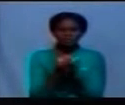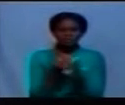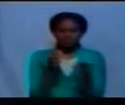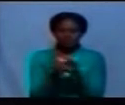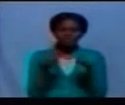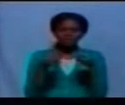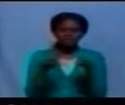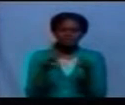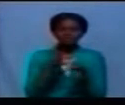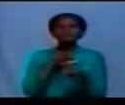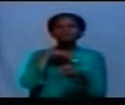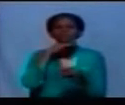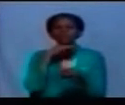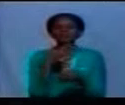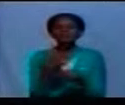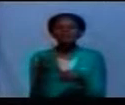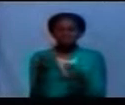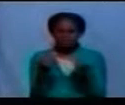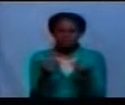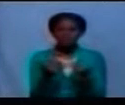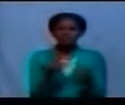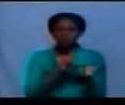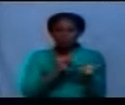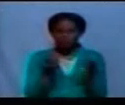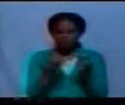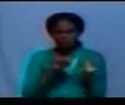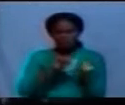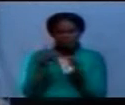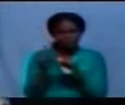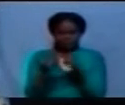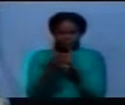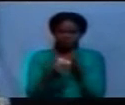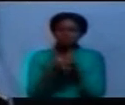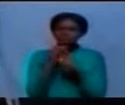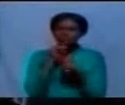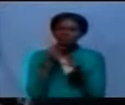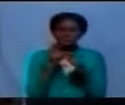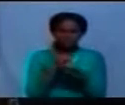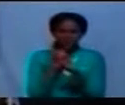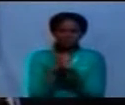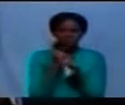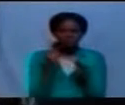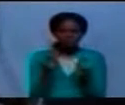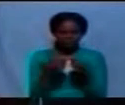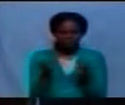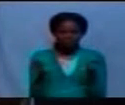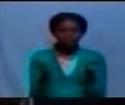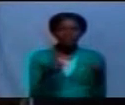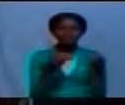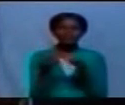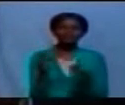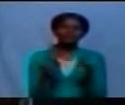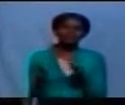has enough products on offer. So when you go to the bank, don't just open an account for the sake of saying open an account, because we see that most of the